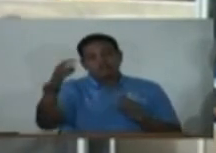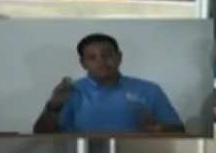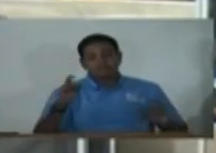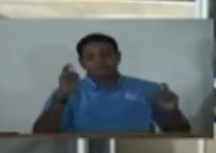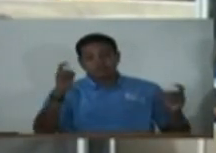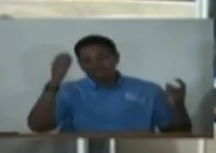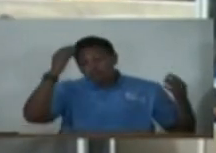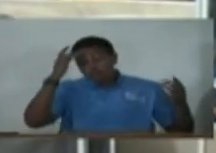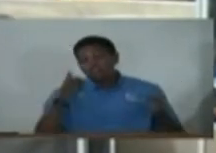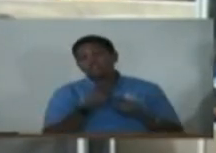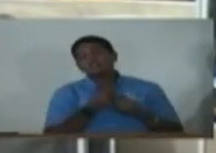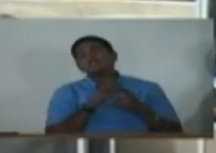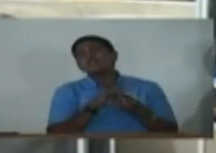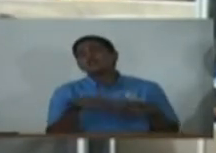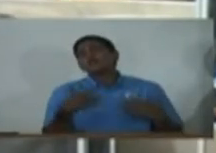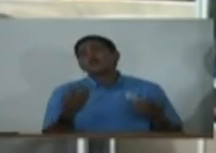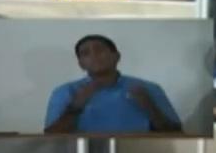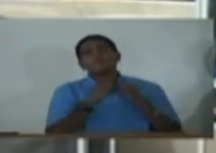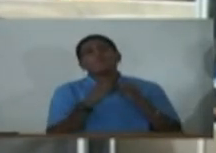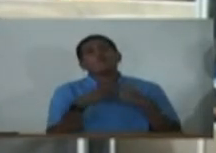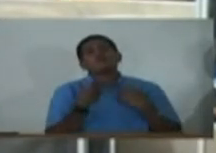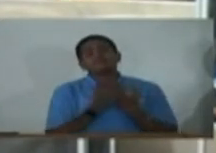concerns about more